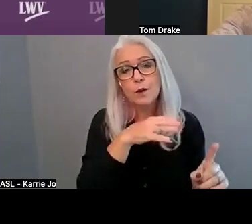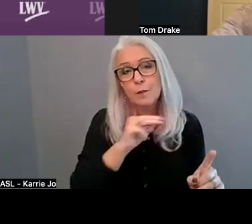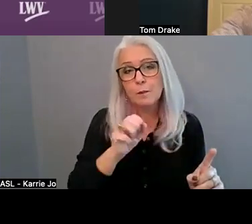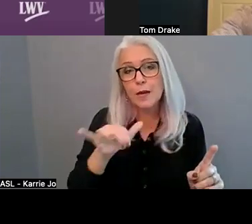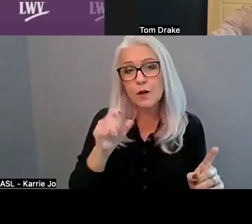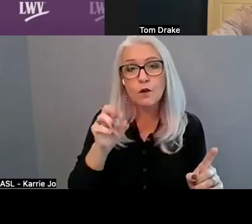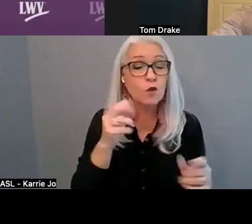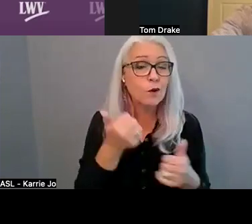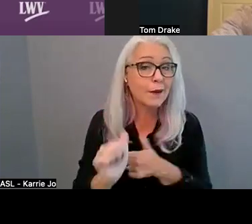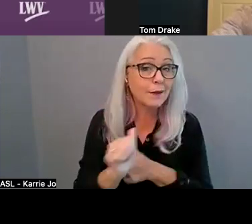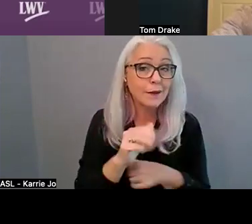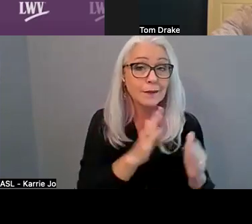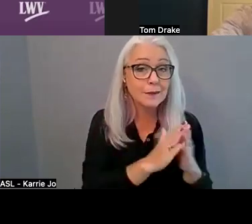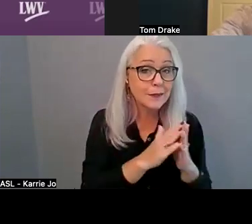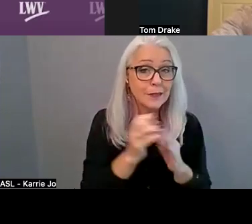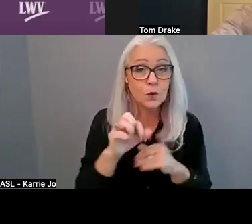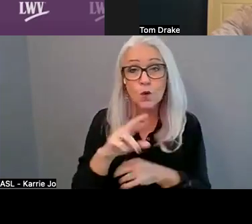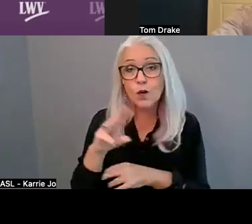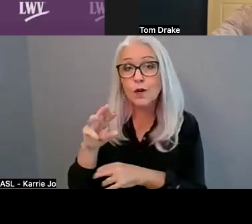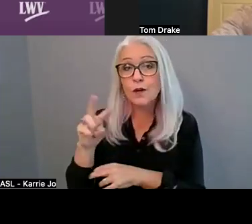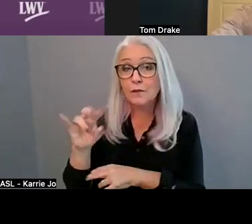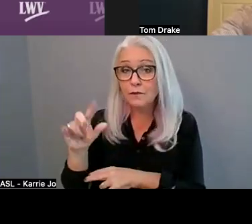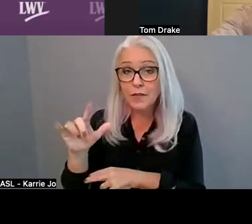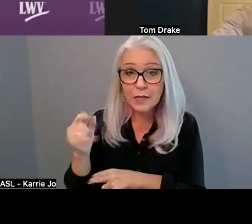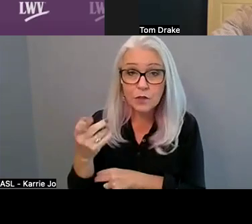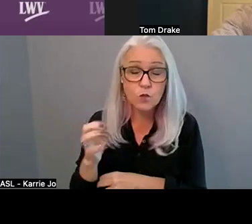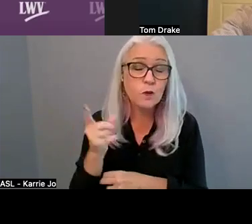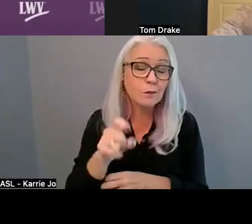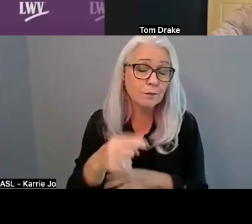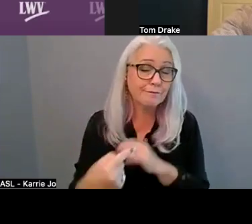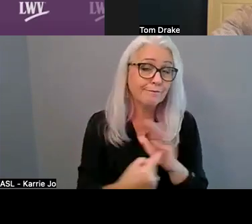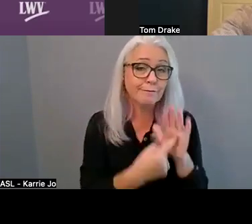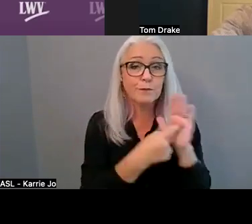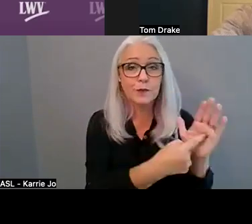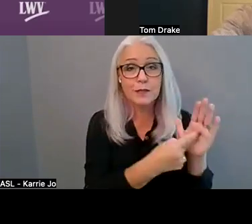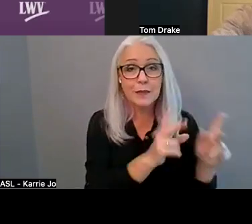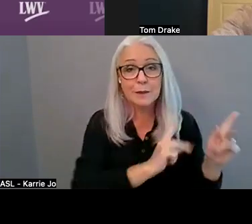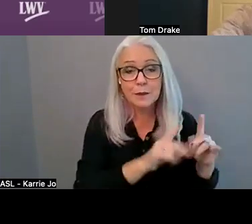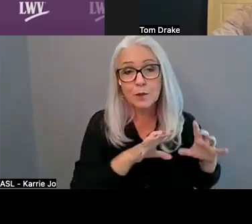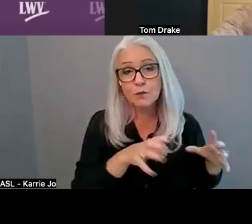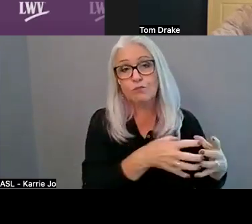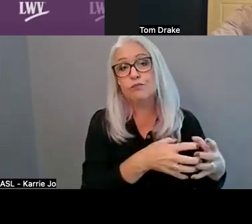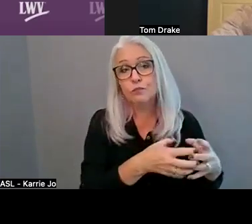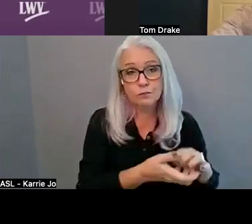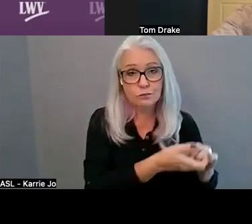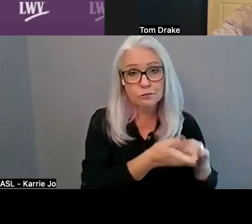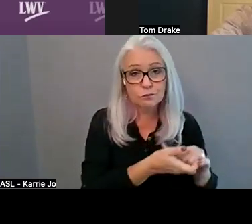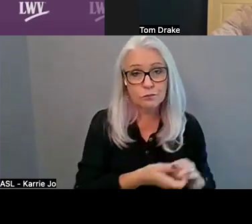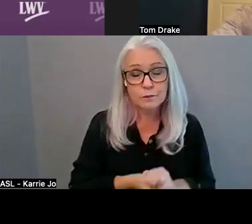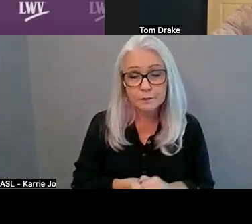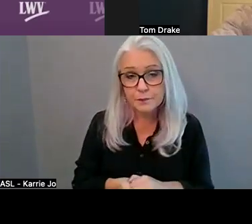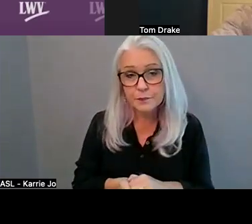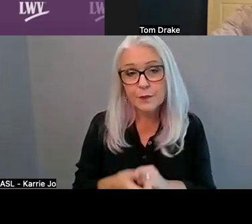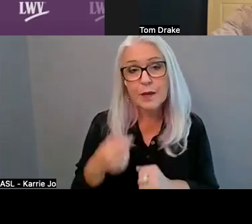village in our state as one to represent and advocate for the village and bring people together in collaboration. I've helped